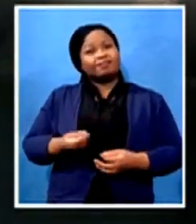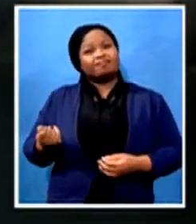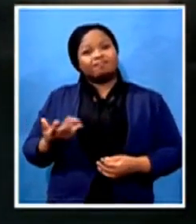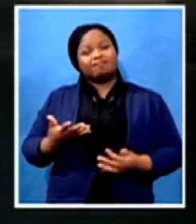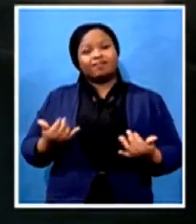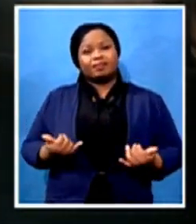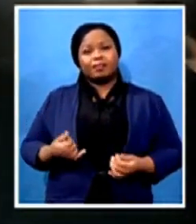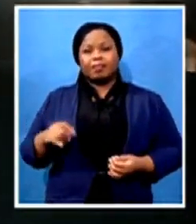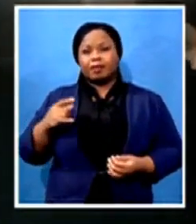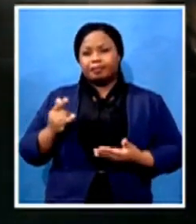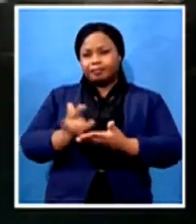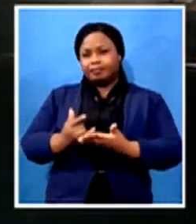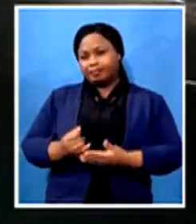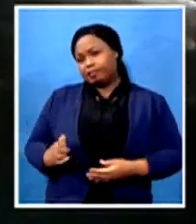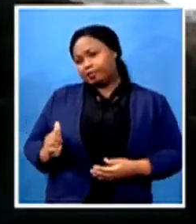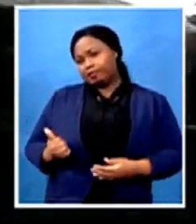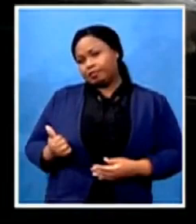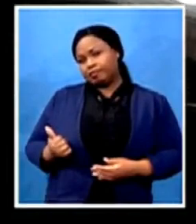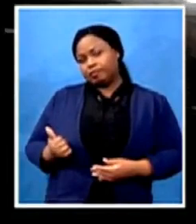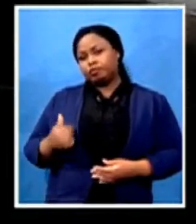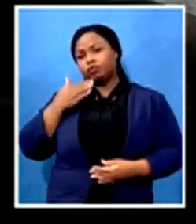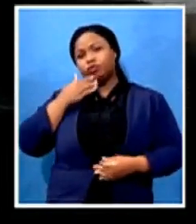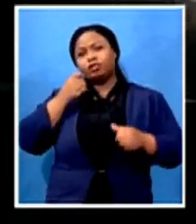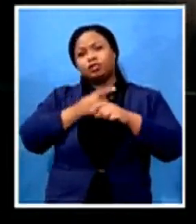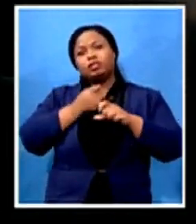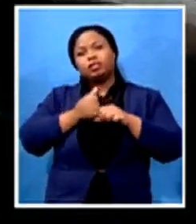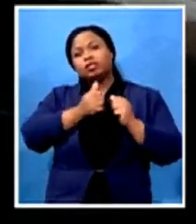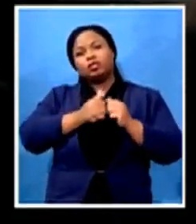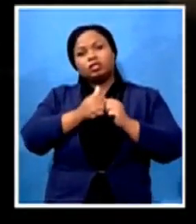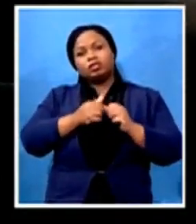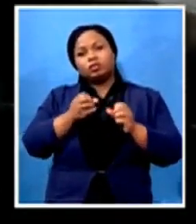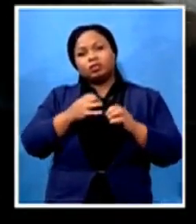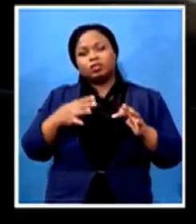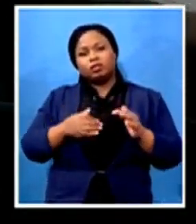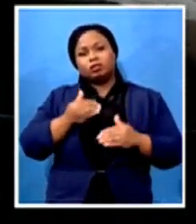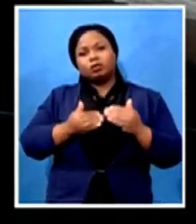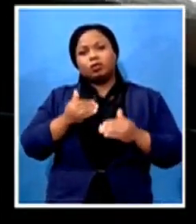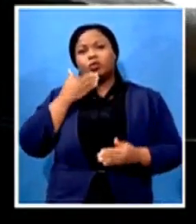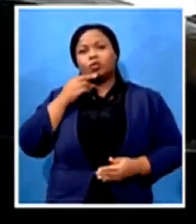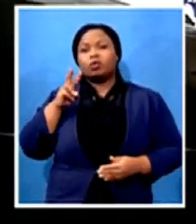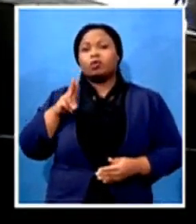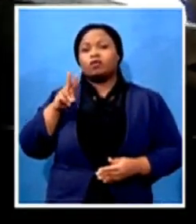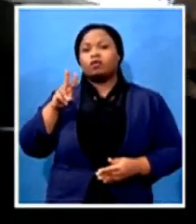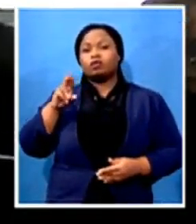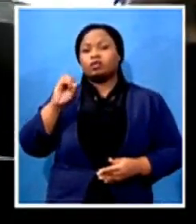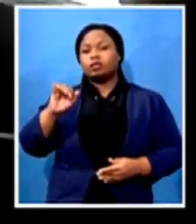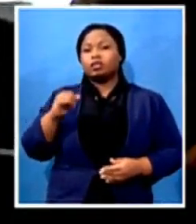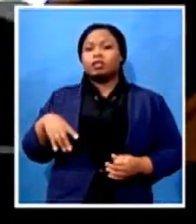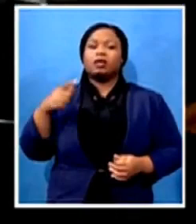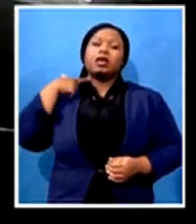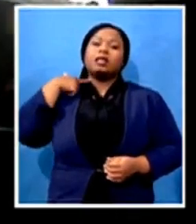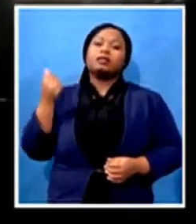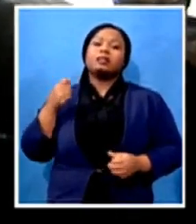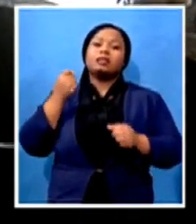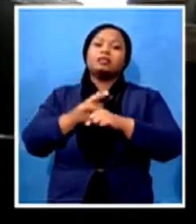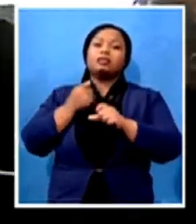taxi associations, which will begin this process. Vusi Mayaba is with the Alexandra Taxi Association. He's the chairperson there. And Tate